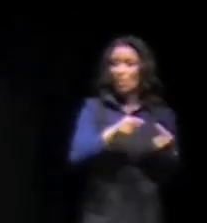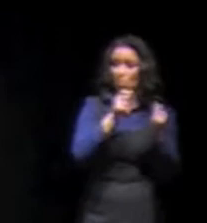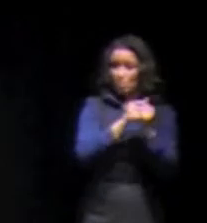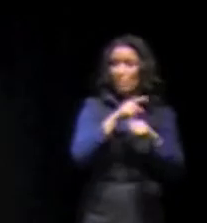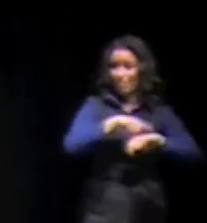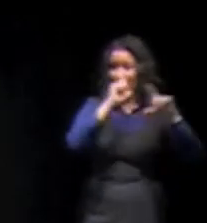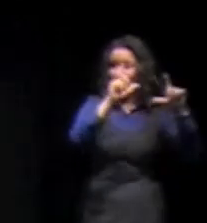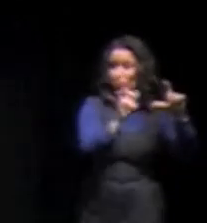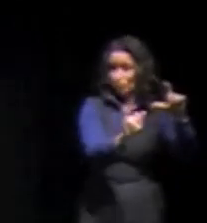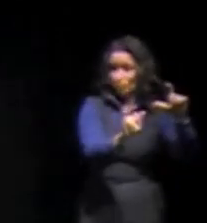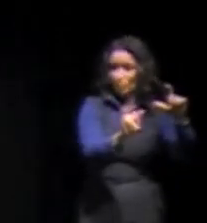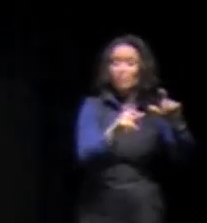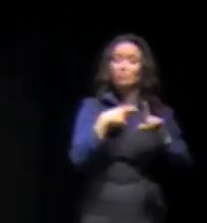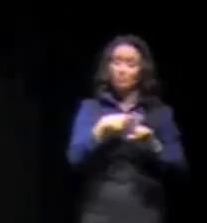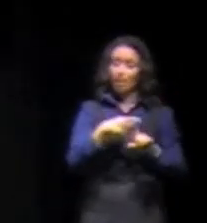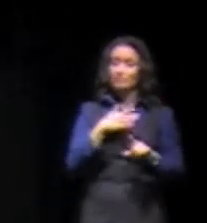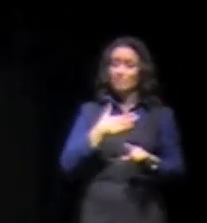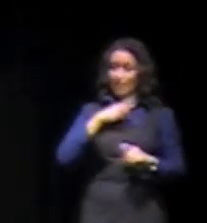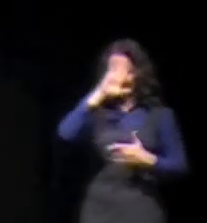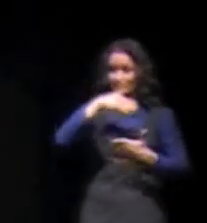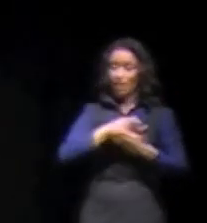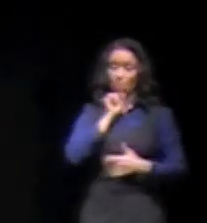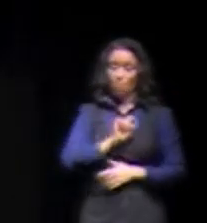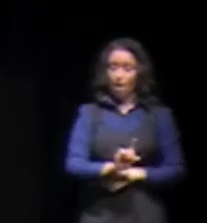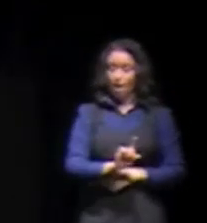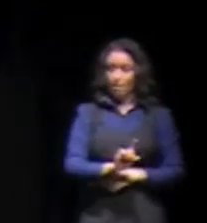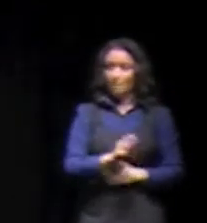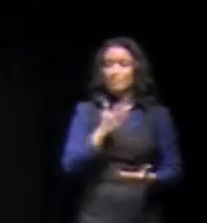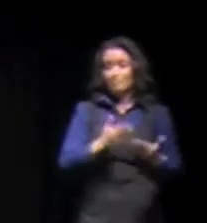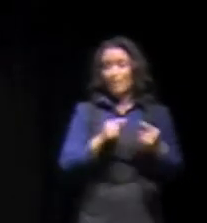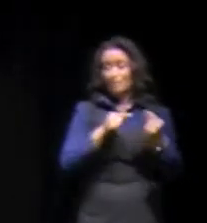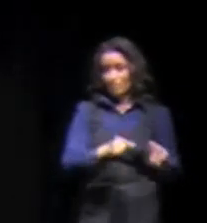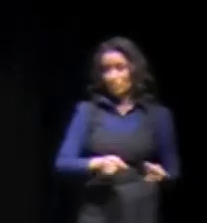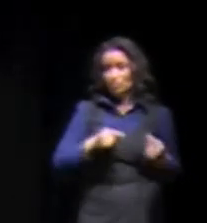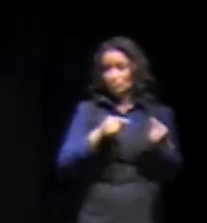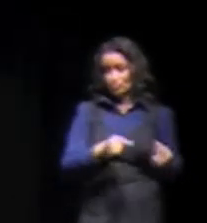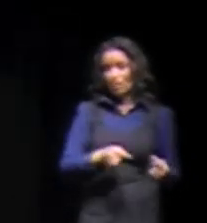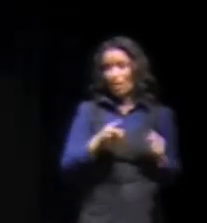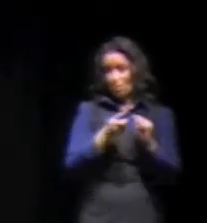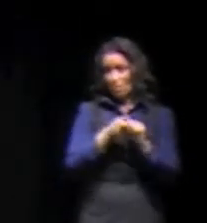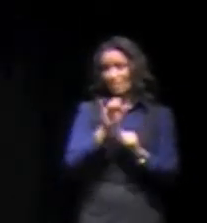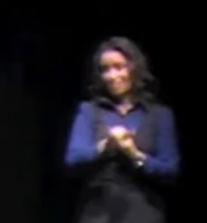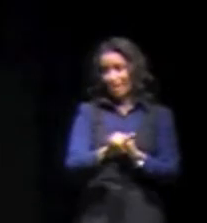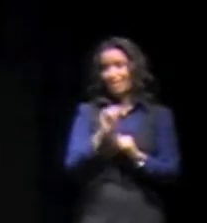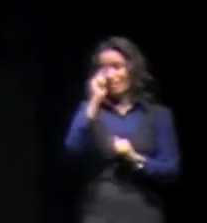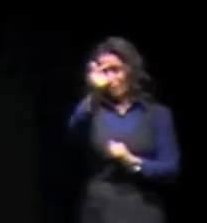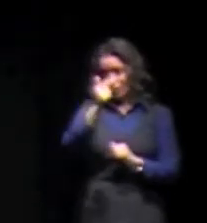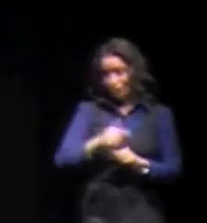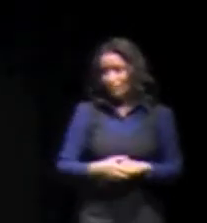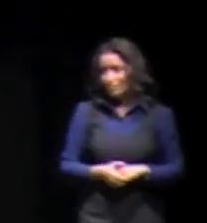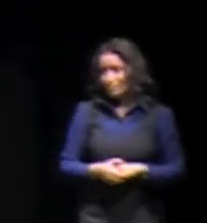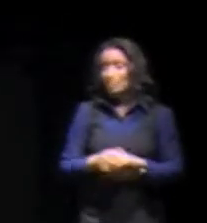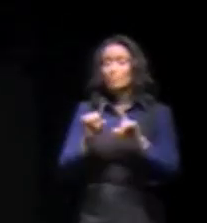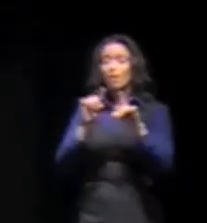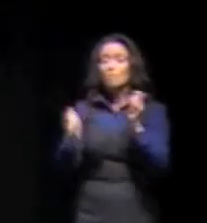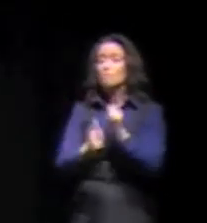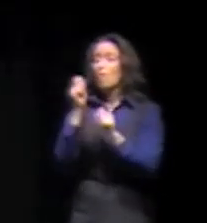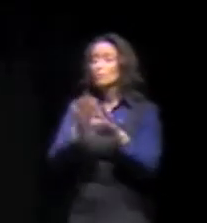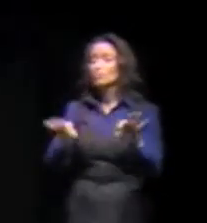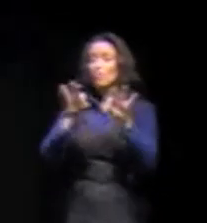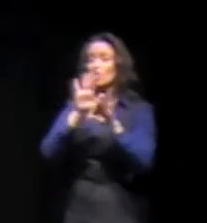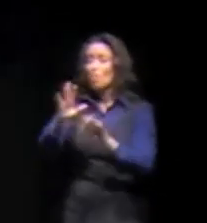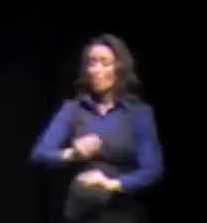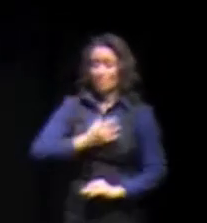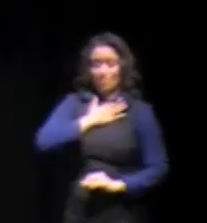skill, as well as my 1-year-old son, who may very well struggle with it someday. But most importantly, your